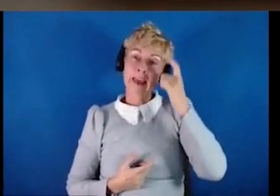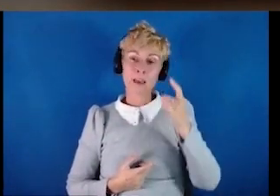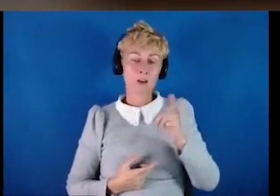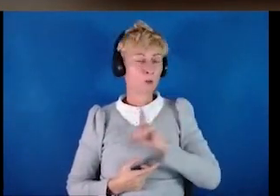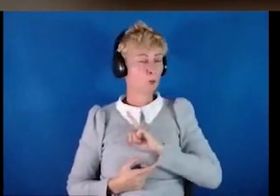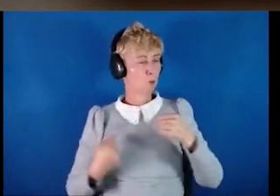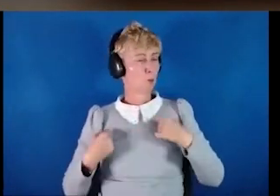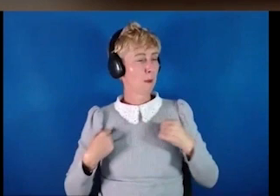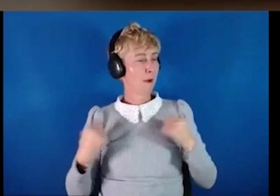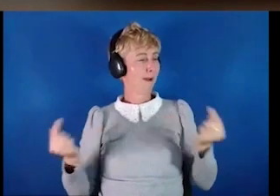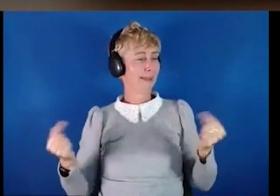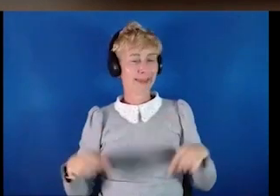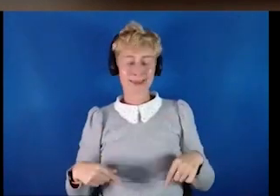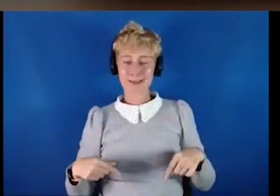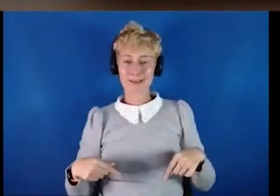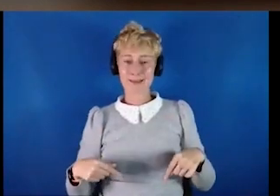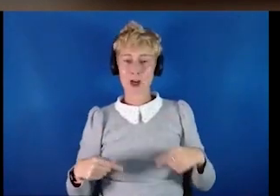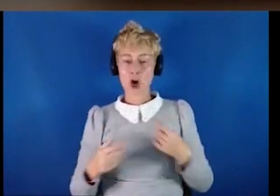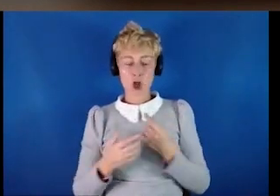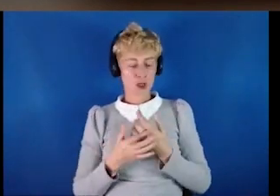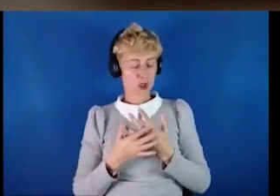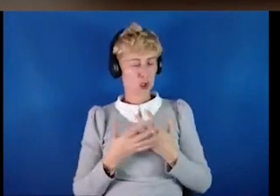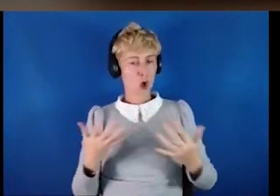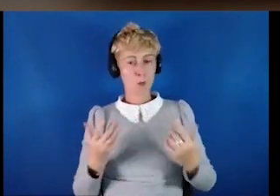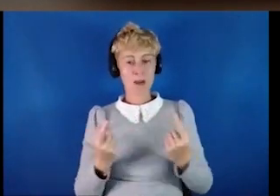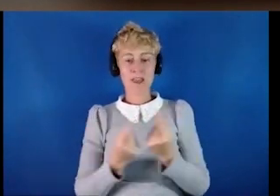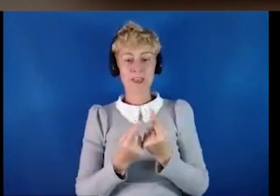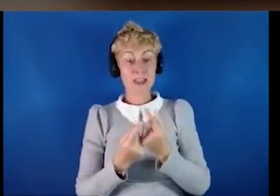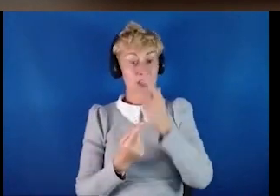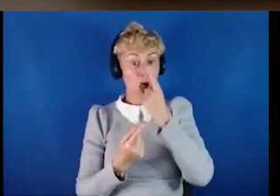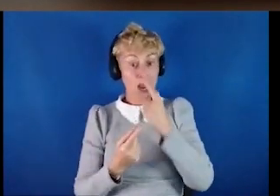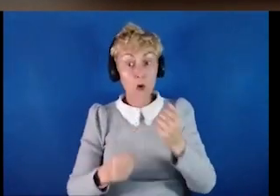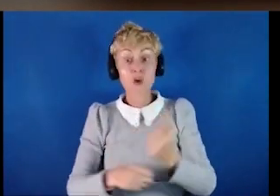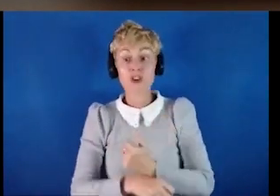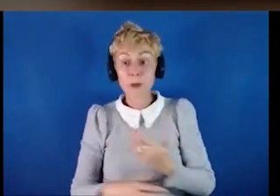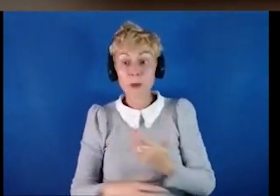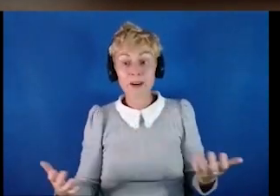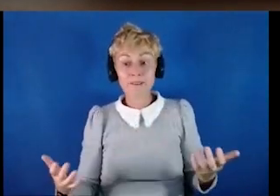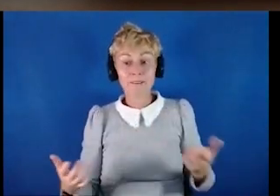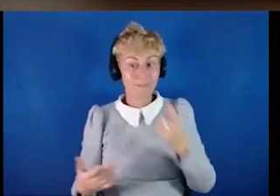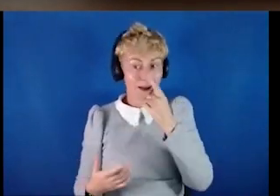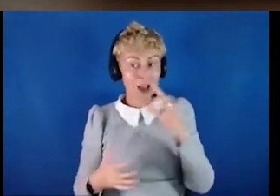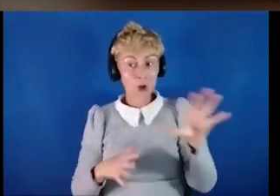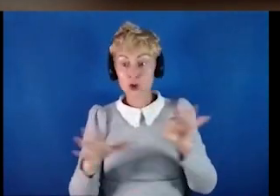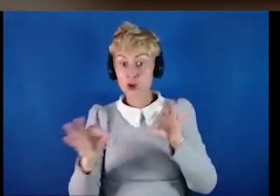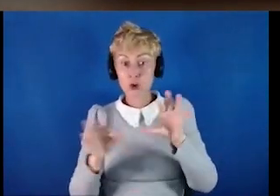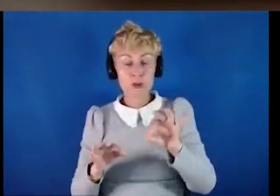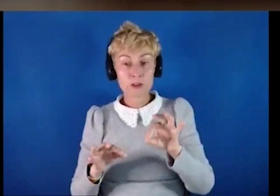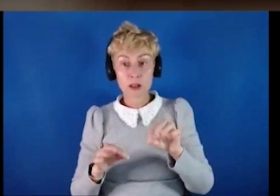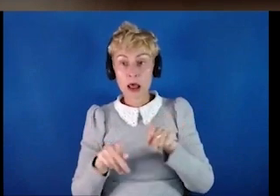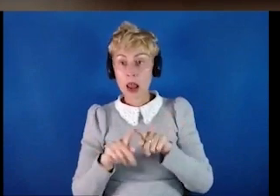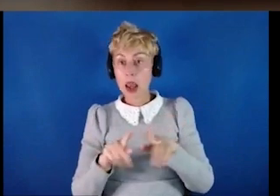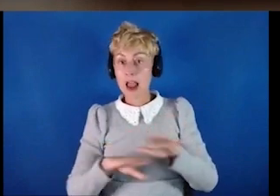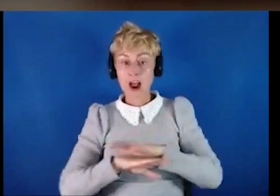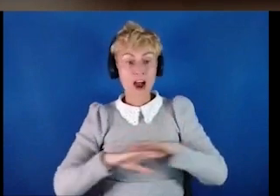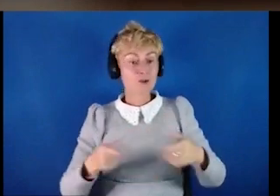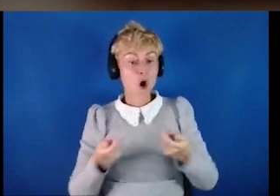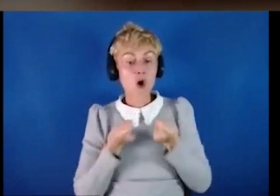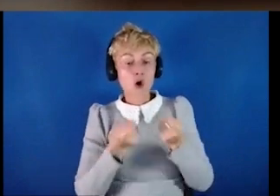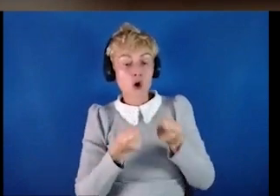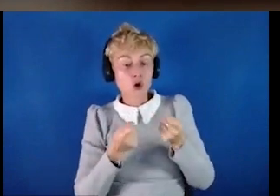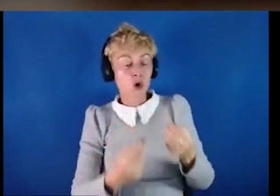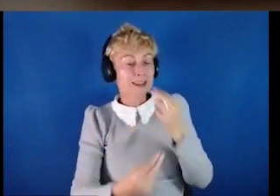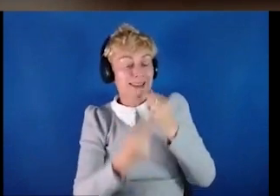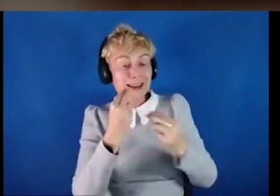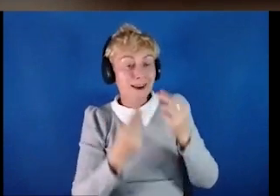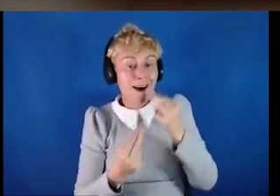here? There's so many other things that I could choose to do. I'm thinking about the fact that I haven't cooked dinner yet, and I've had